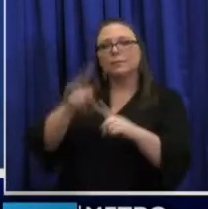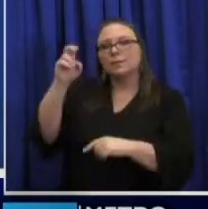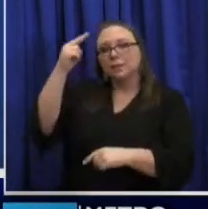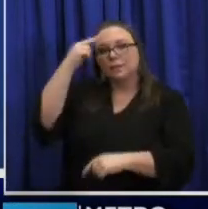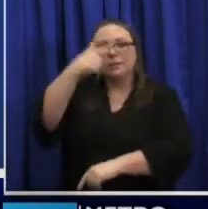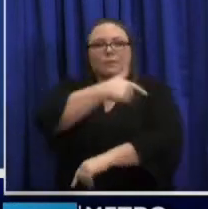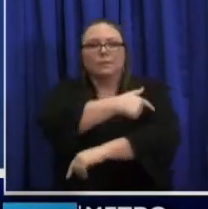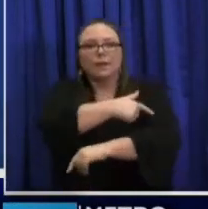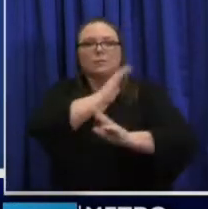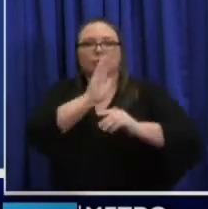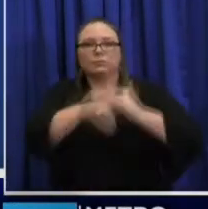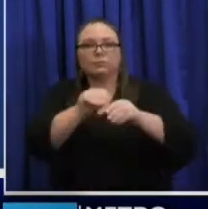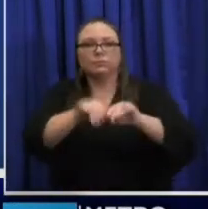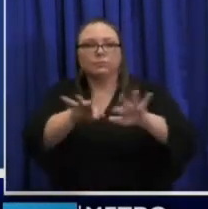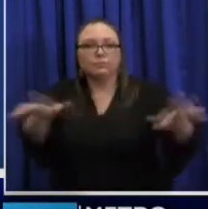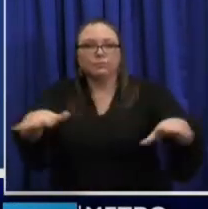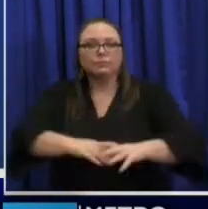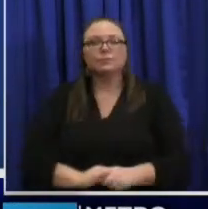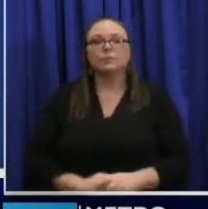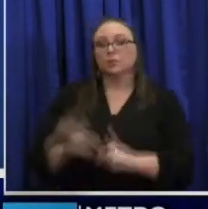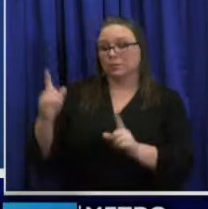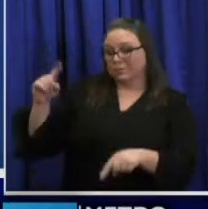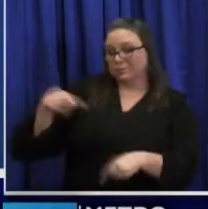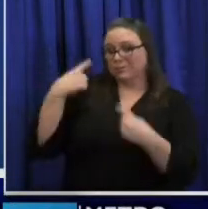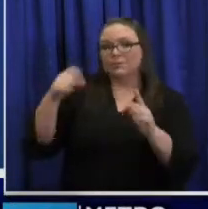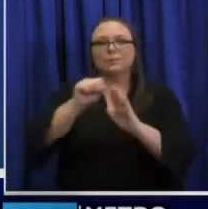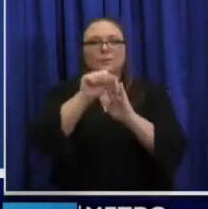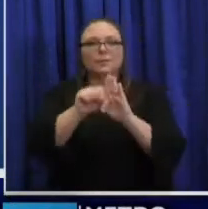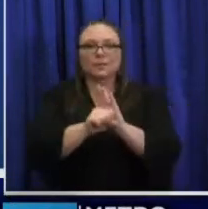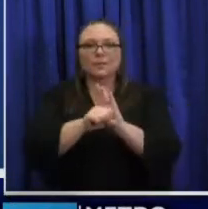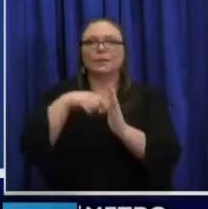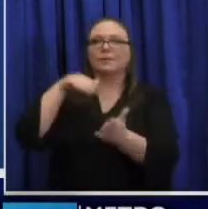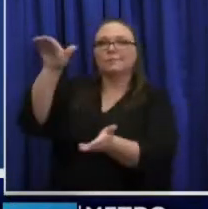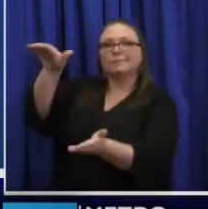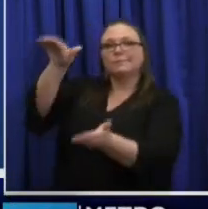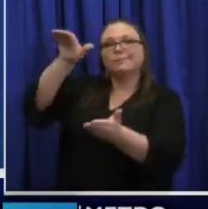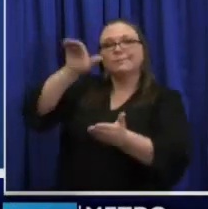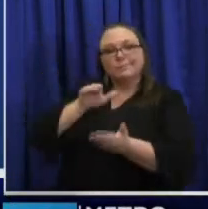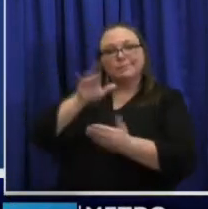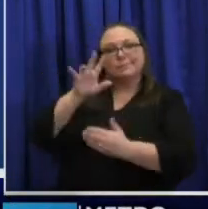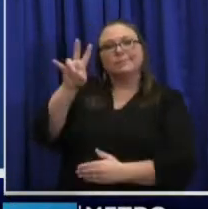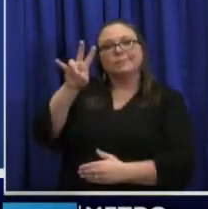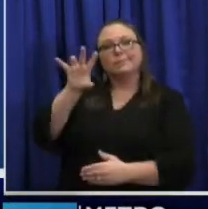vaccine rollout. So far, the state has received